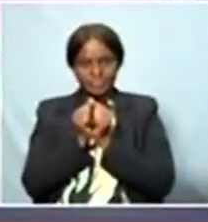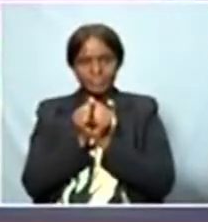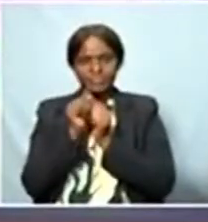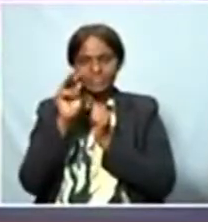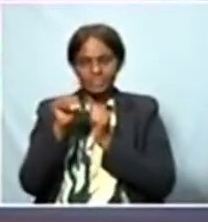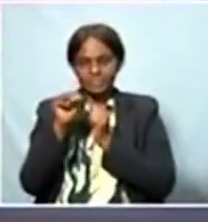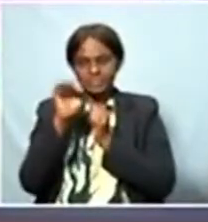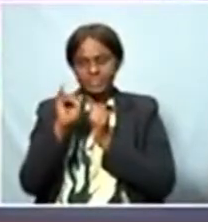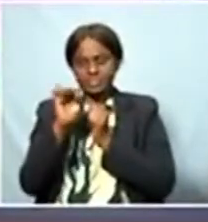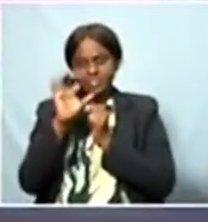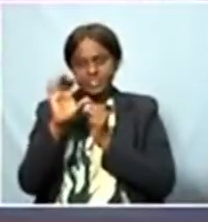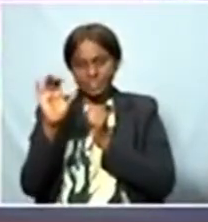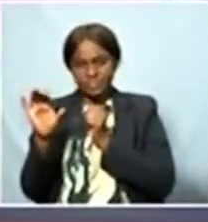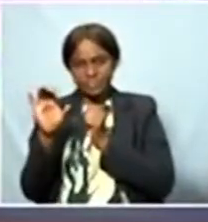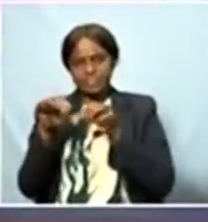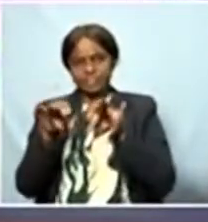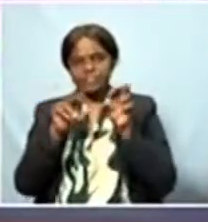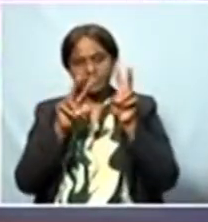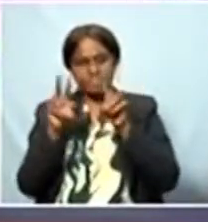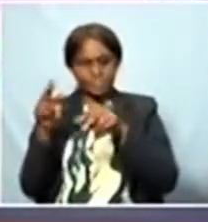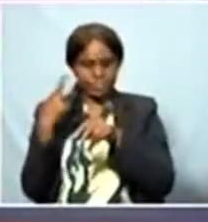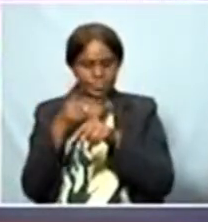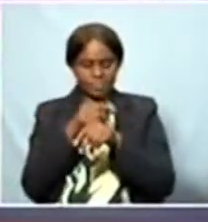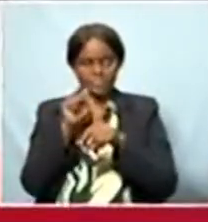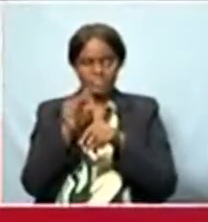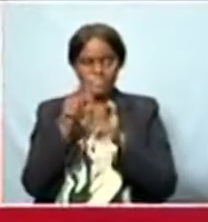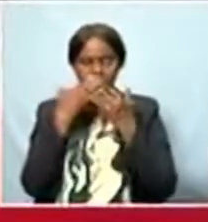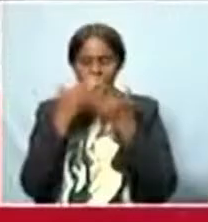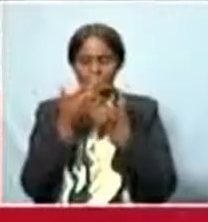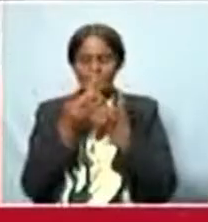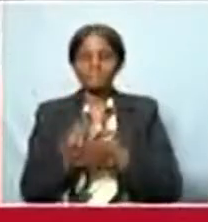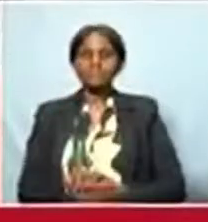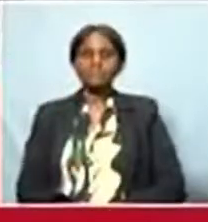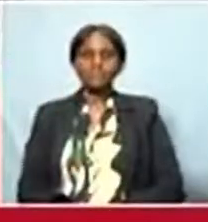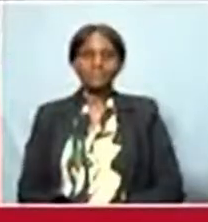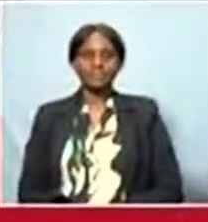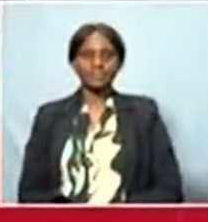Mulungushi International Center. So keep watching Parliament Television.